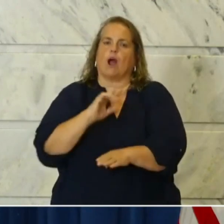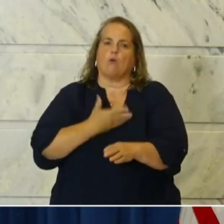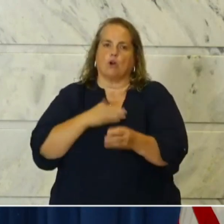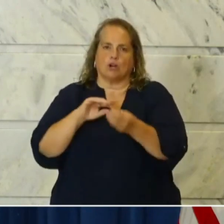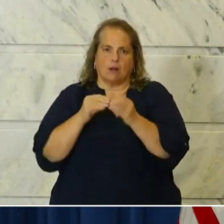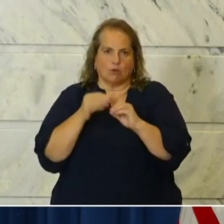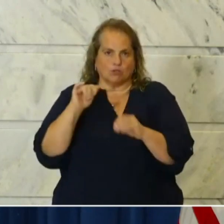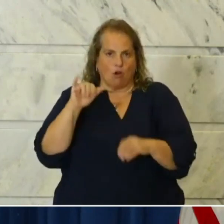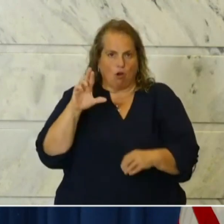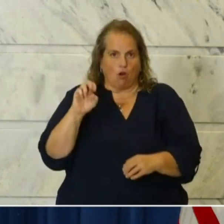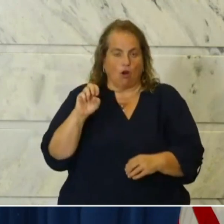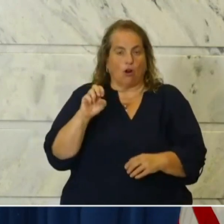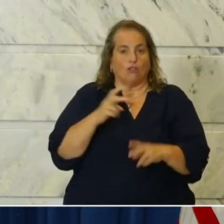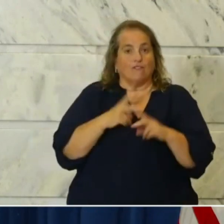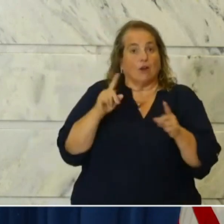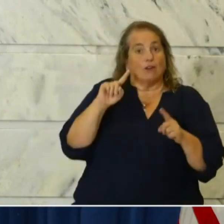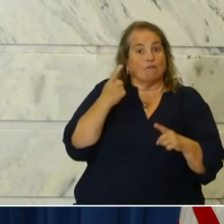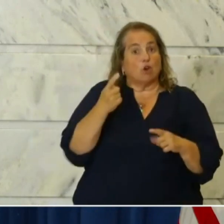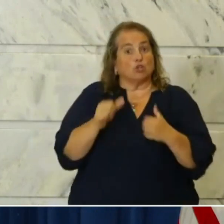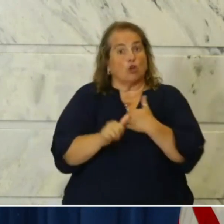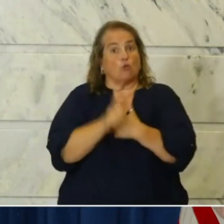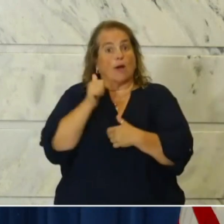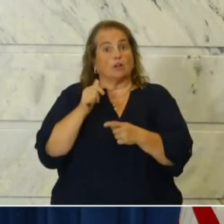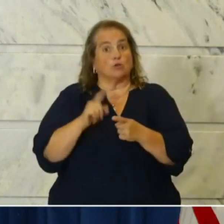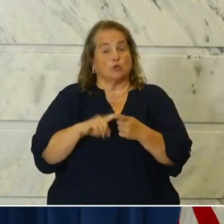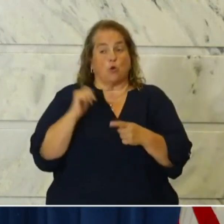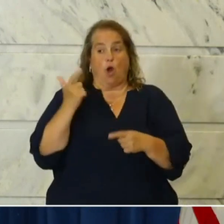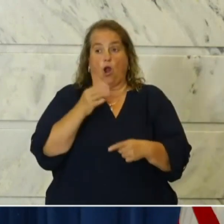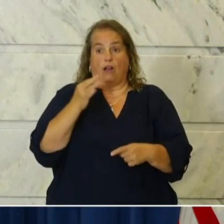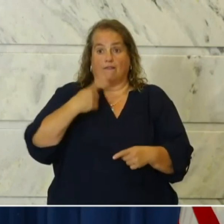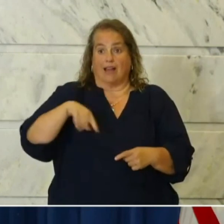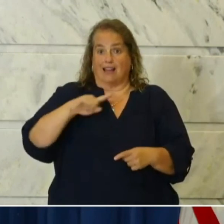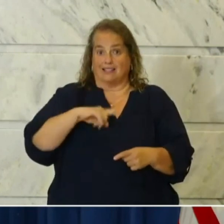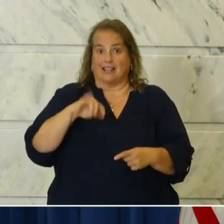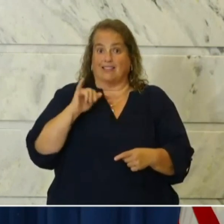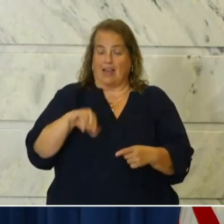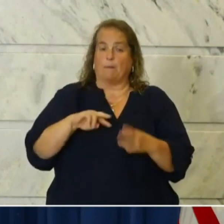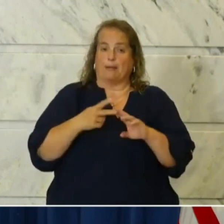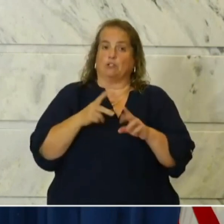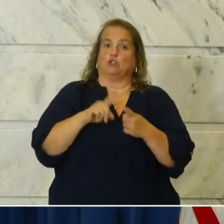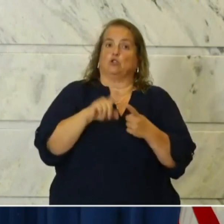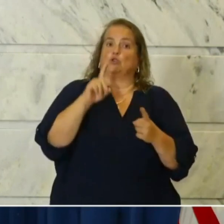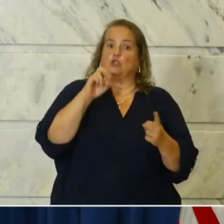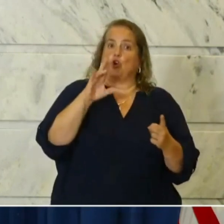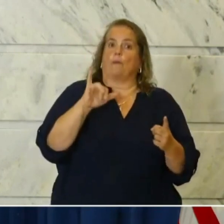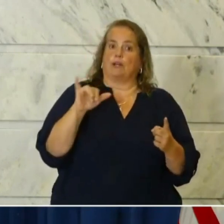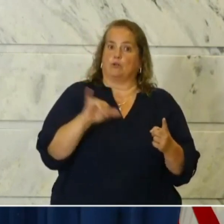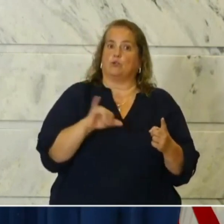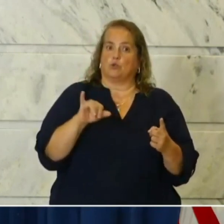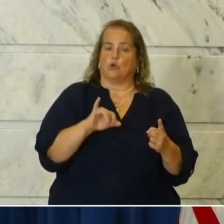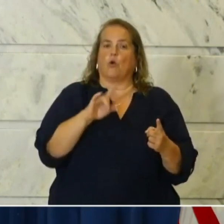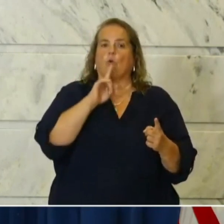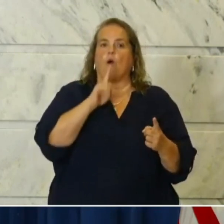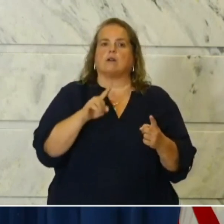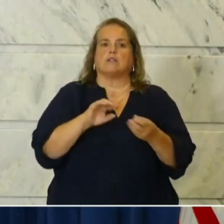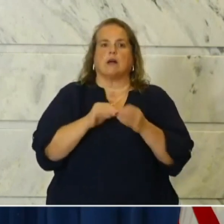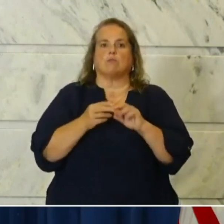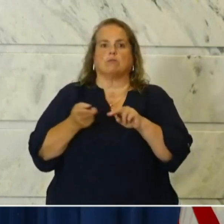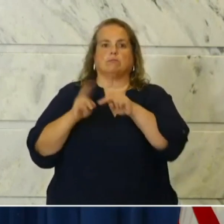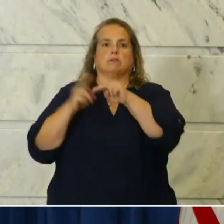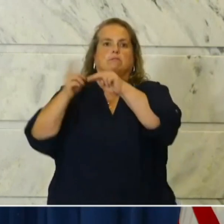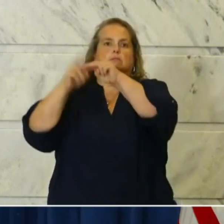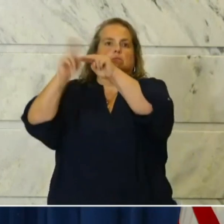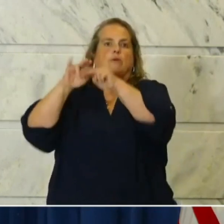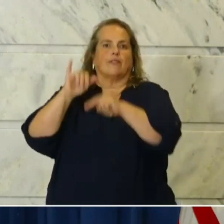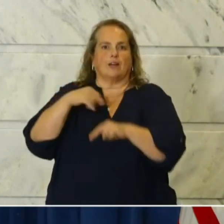are. The very first threat to all of us, and that means to Derby too, was the escalation that we were